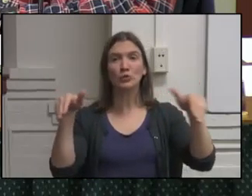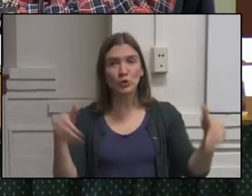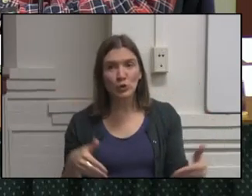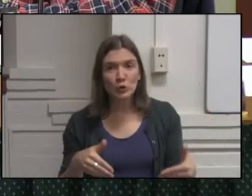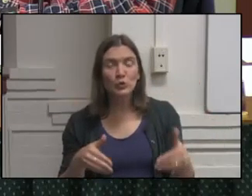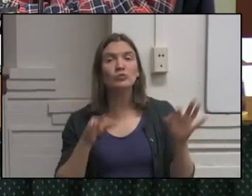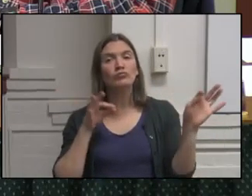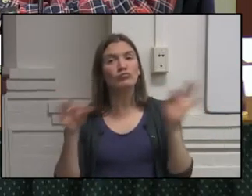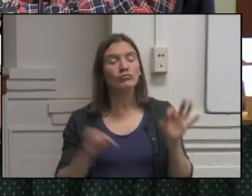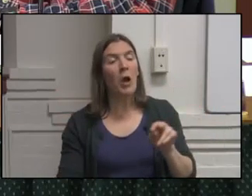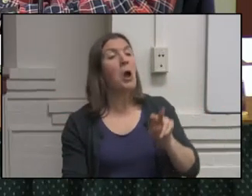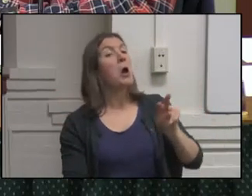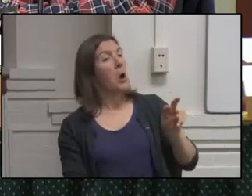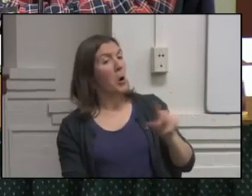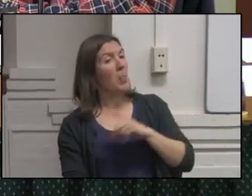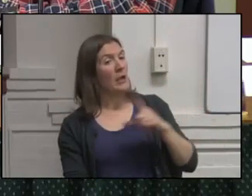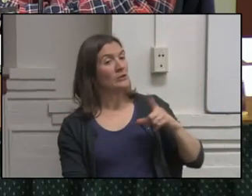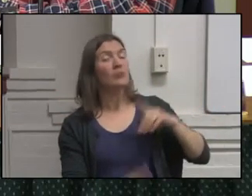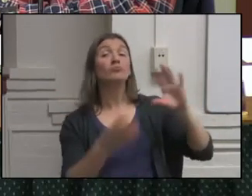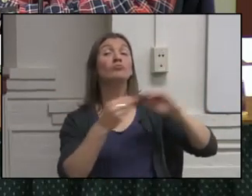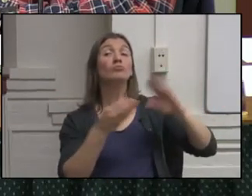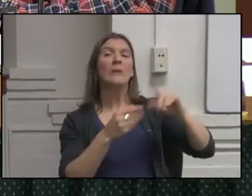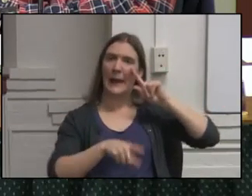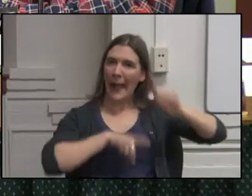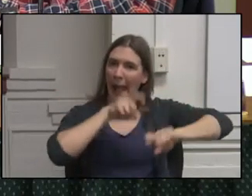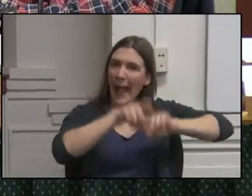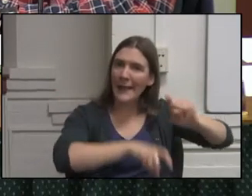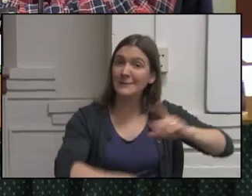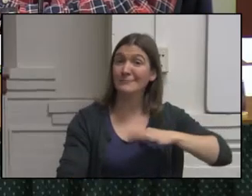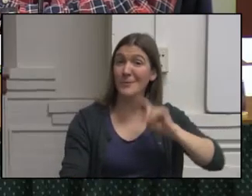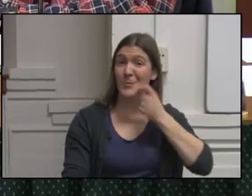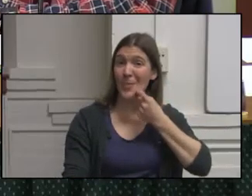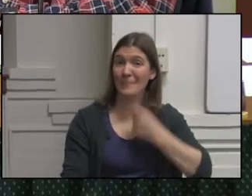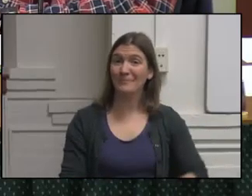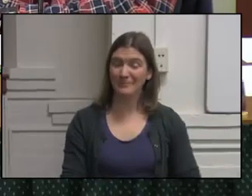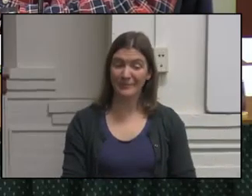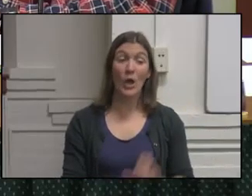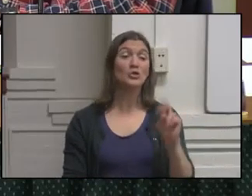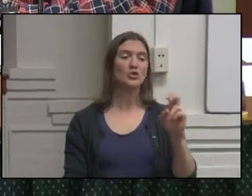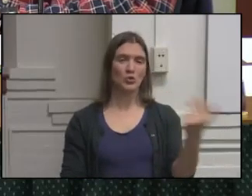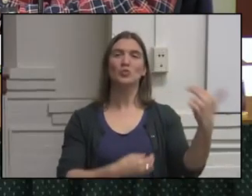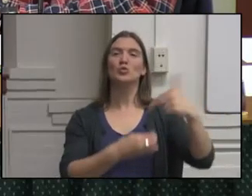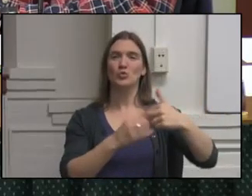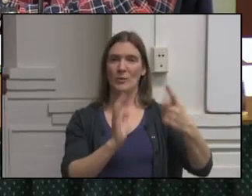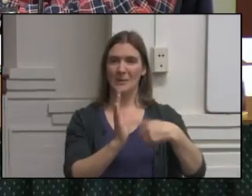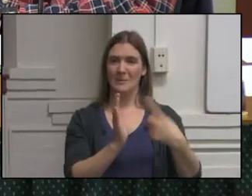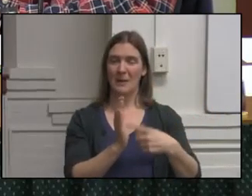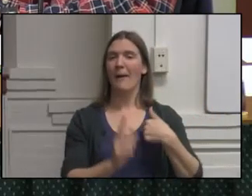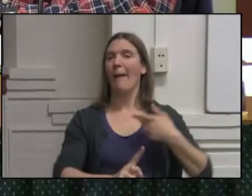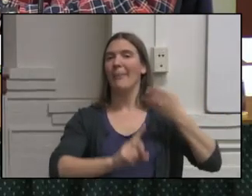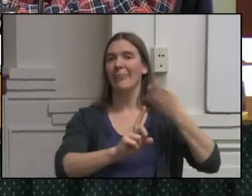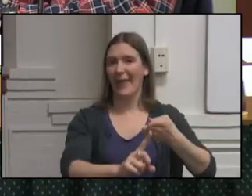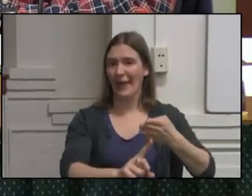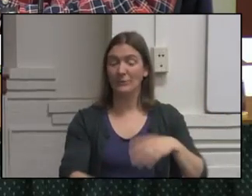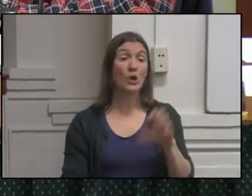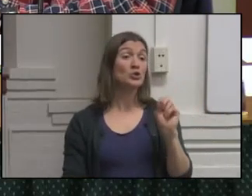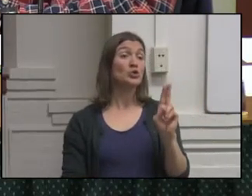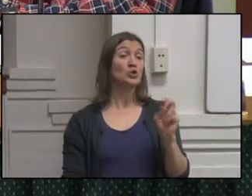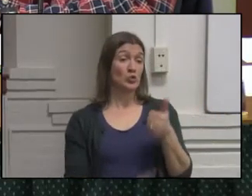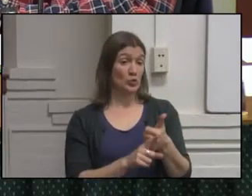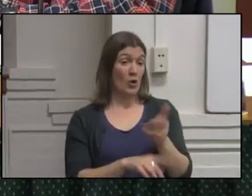hear the legislators and ask them questions. So it's very helpful. And Sue comes to that sometimes. And then Sue is also on